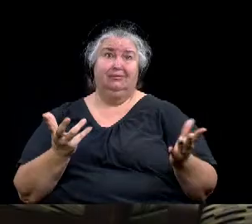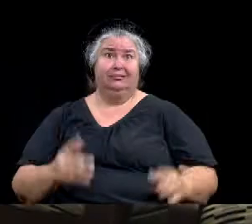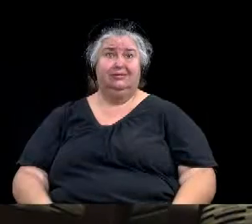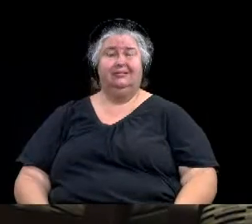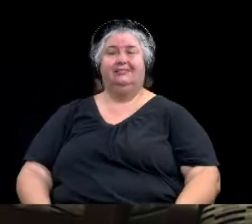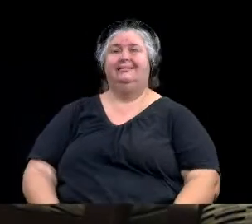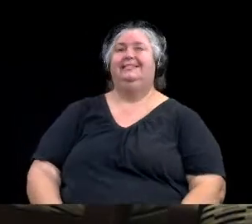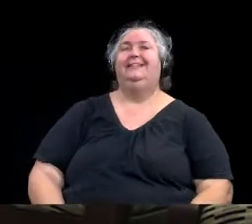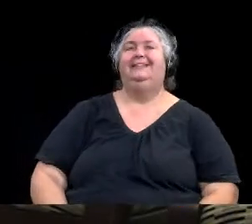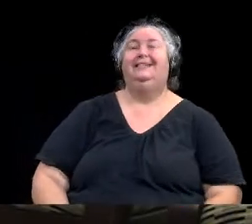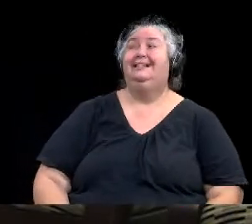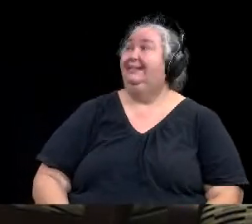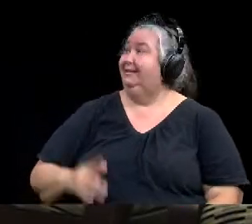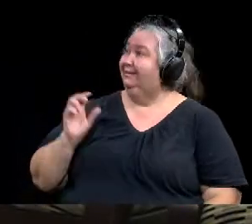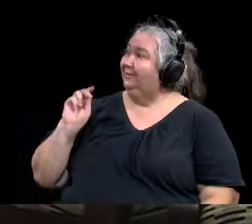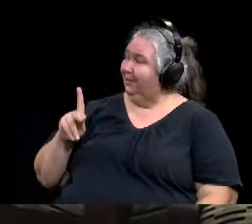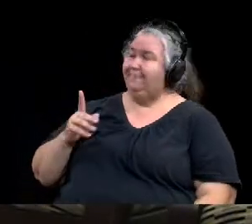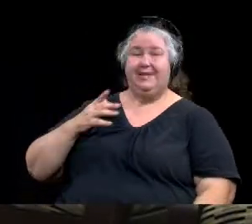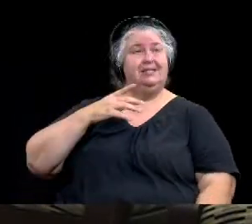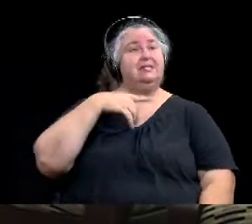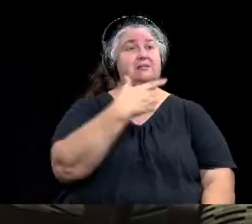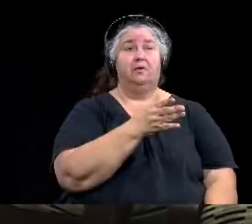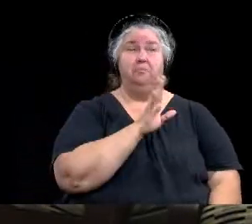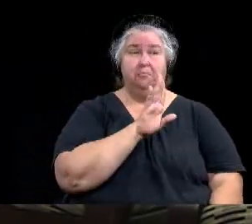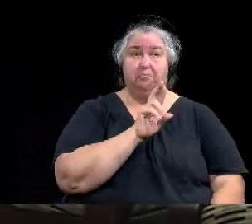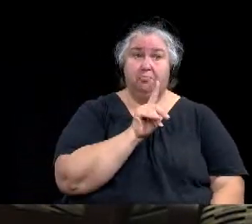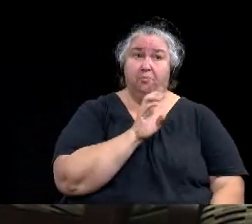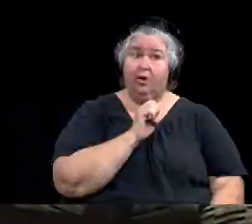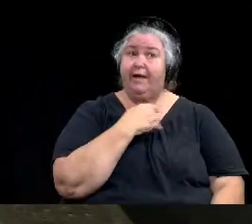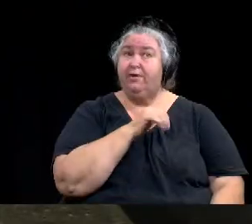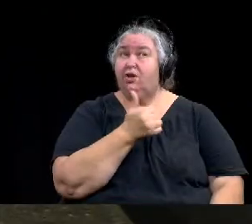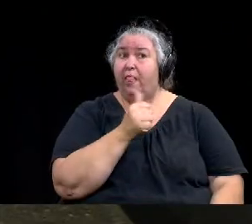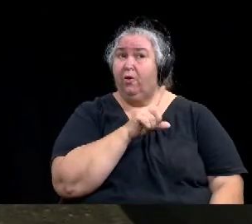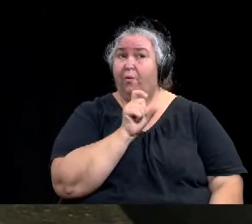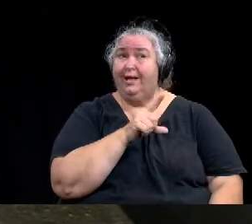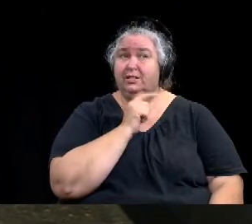Okay, let's go back to Brooke Crum. Brooke, do you have another question for us?